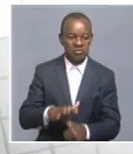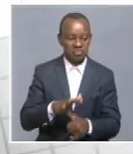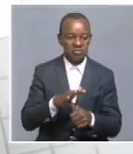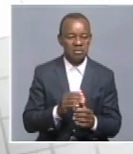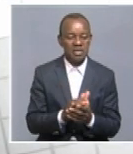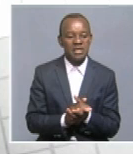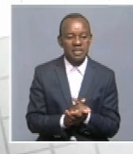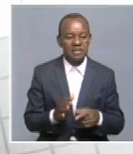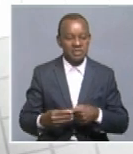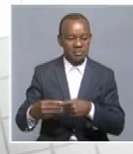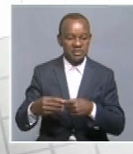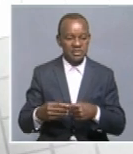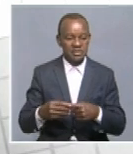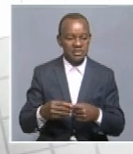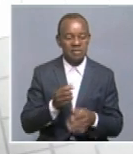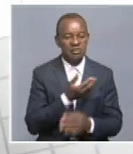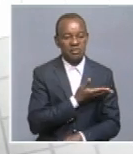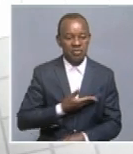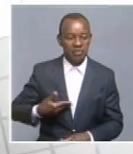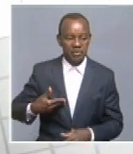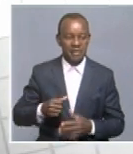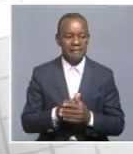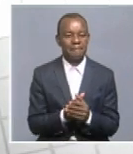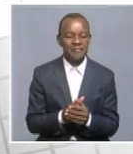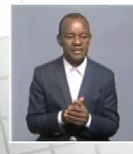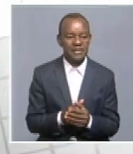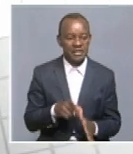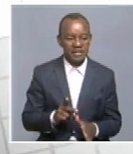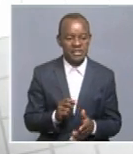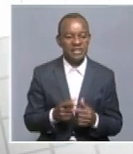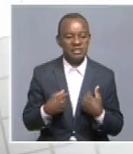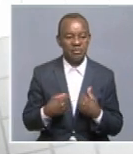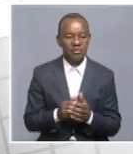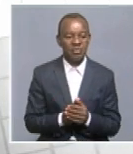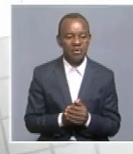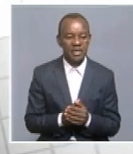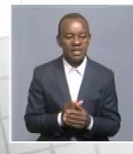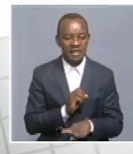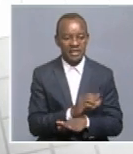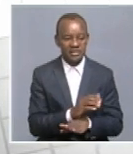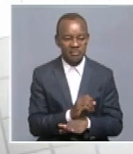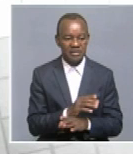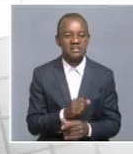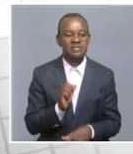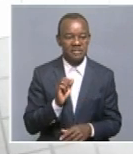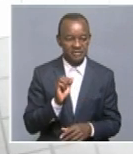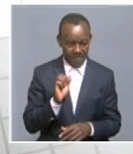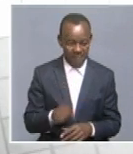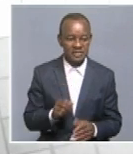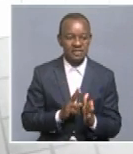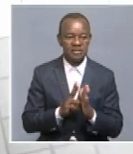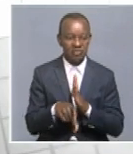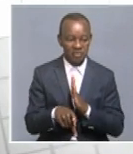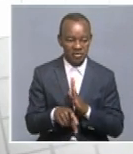really equip them, and we really focus on the points that they are raising, and that's what, and then we give them a platform on to share